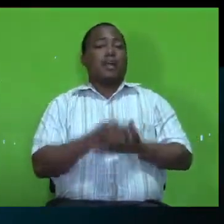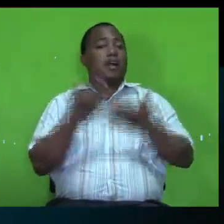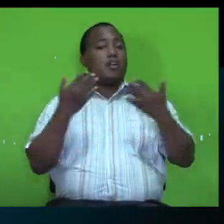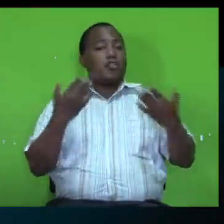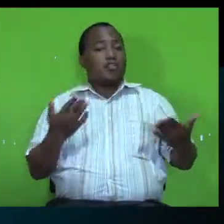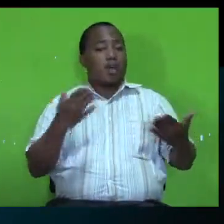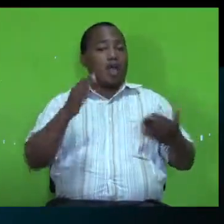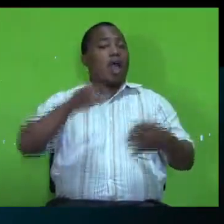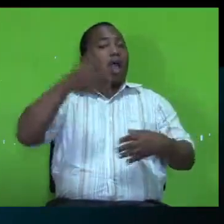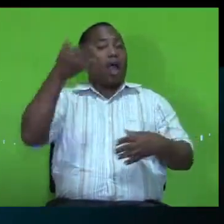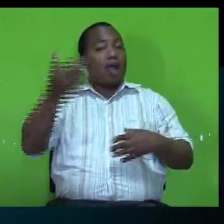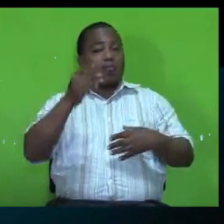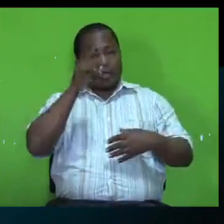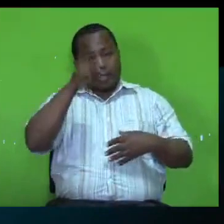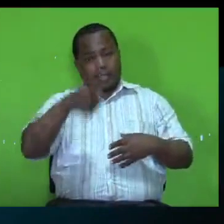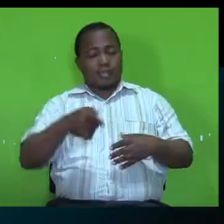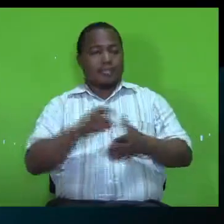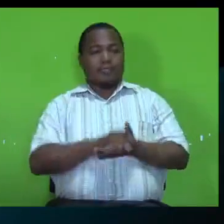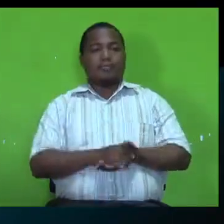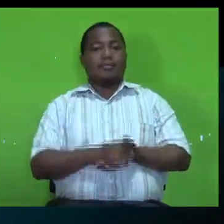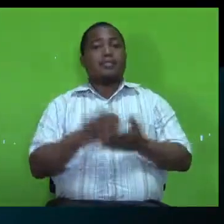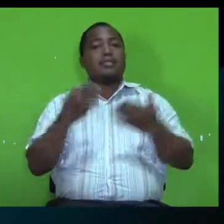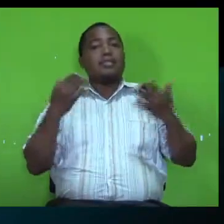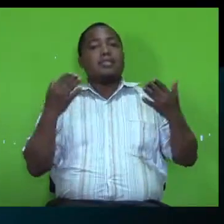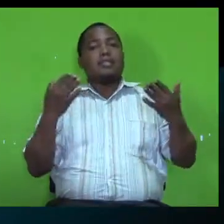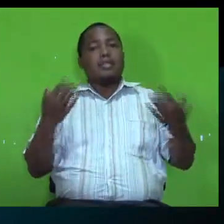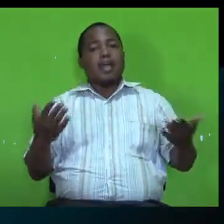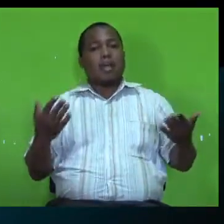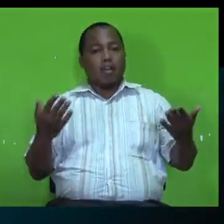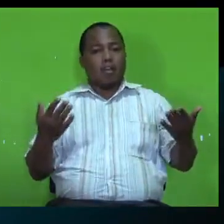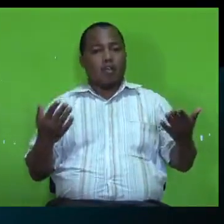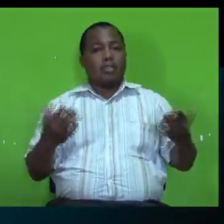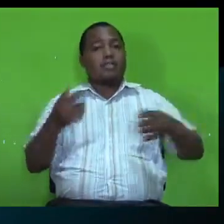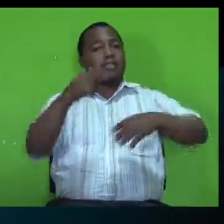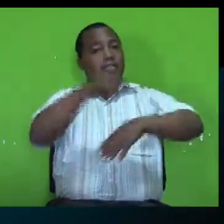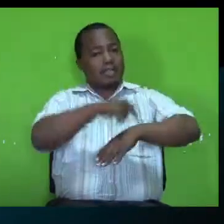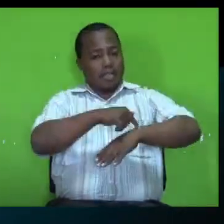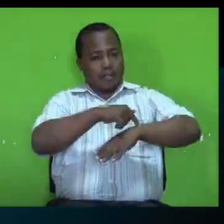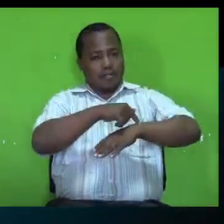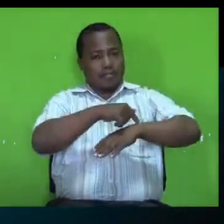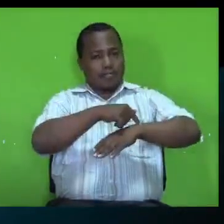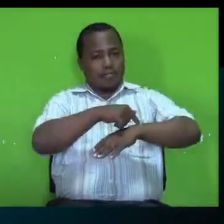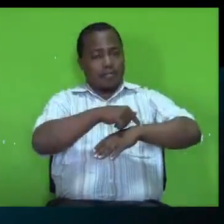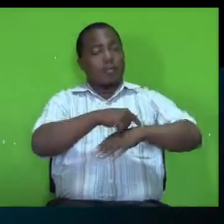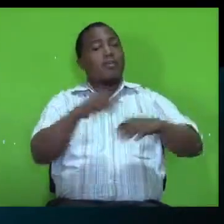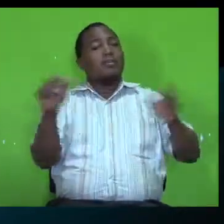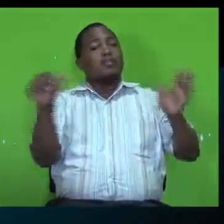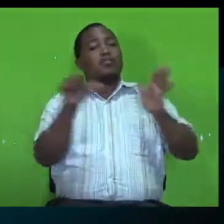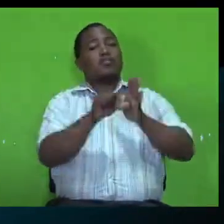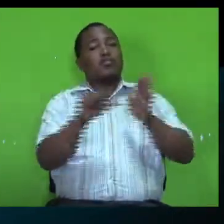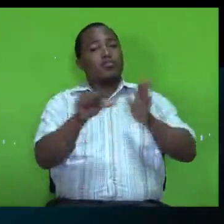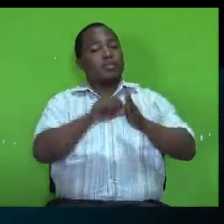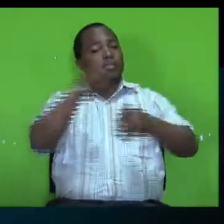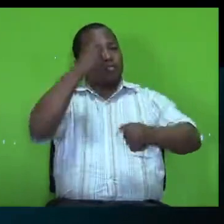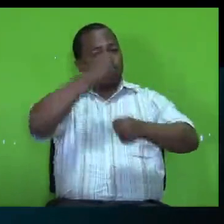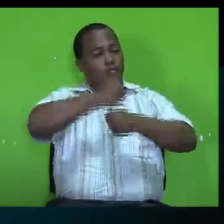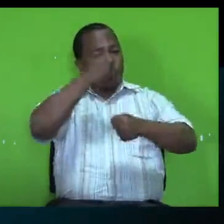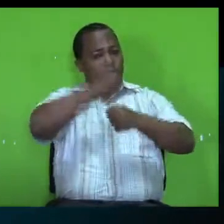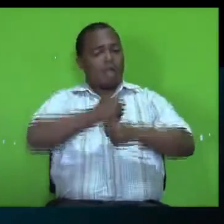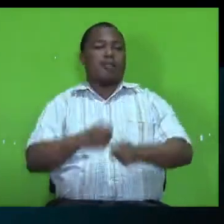So after that, now is the time for the student